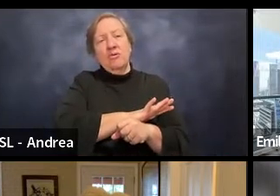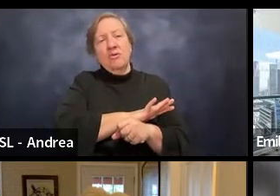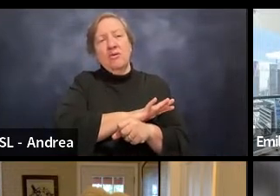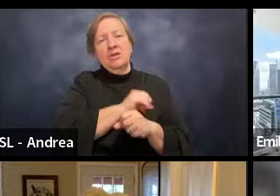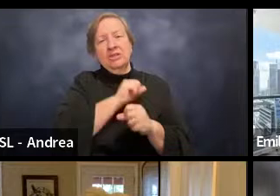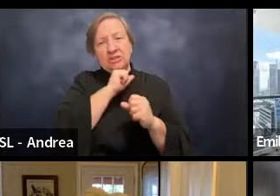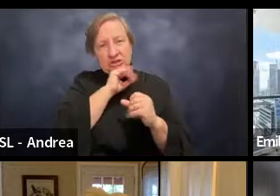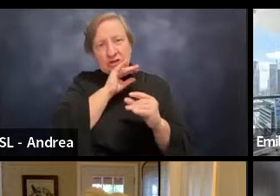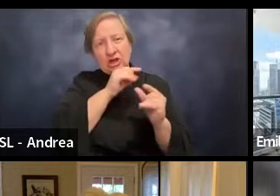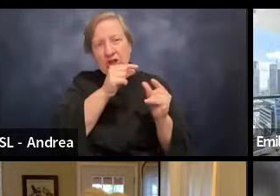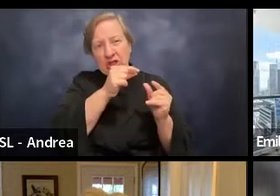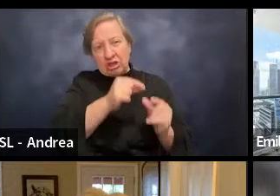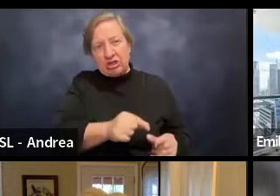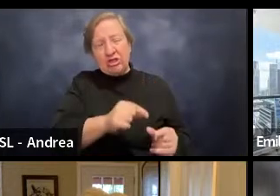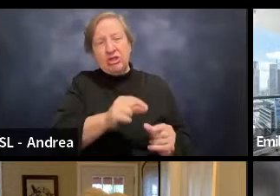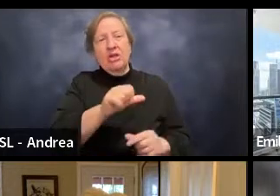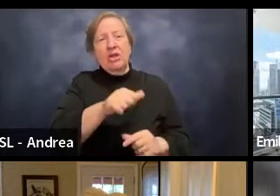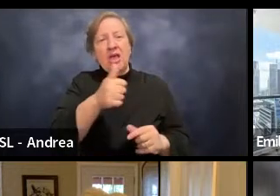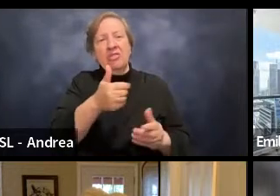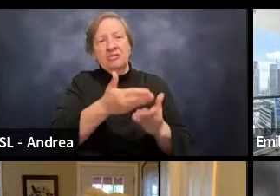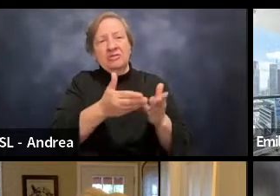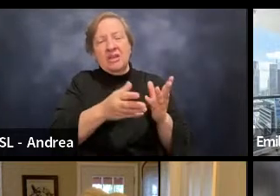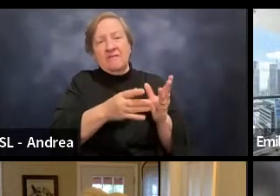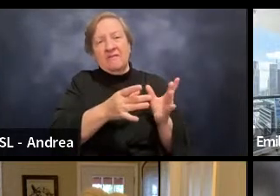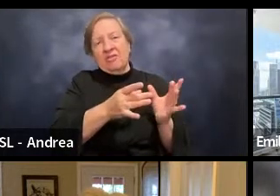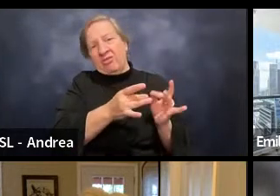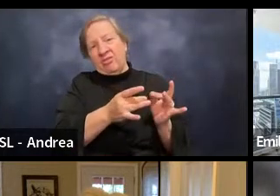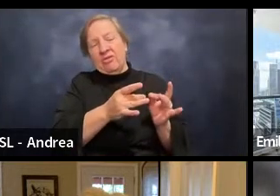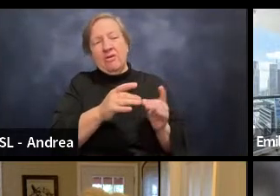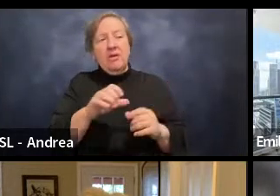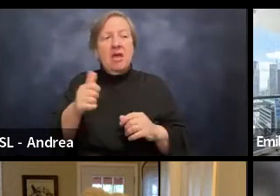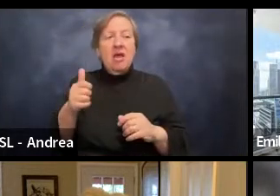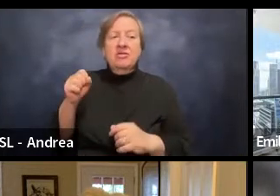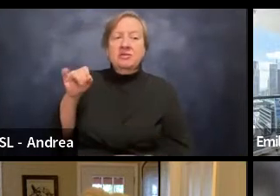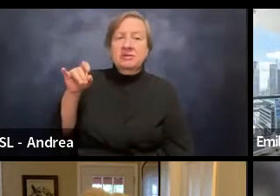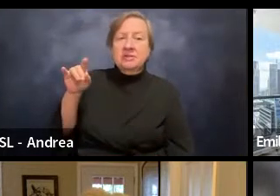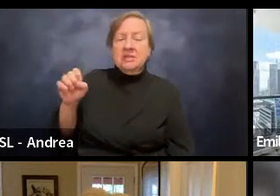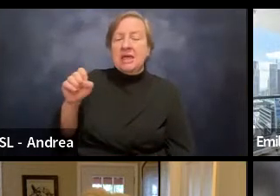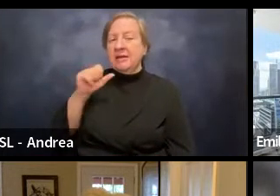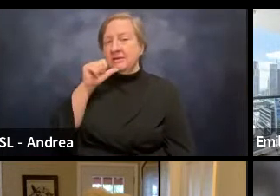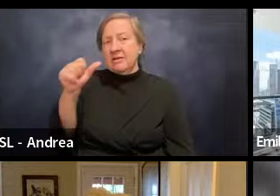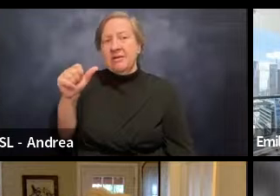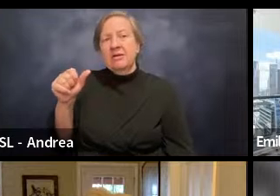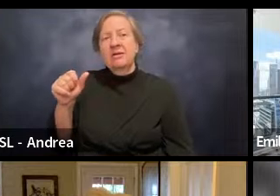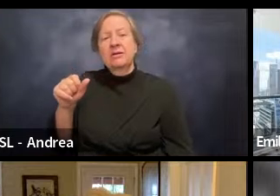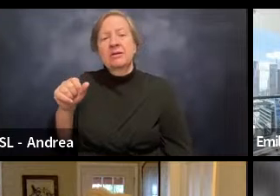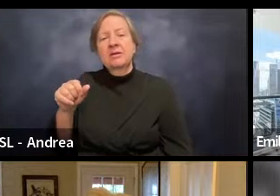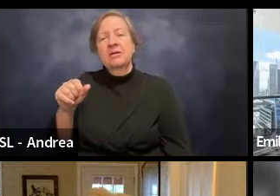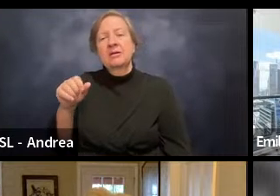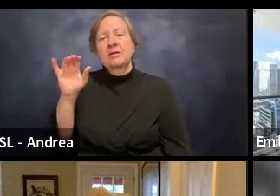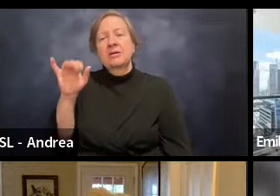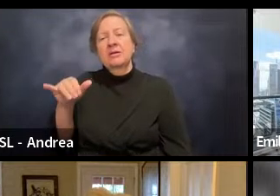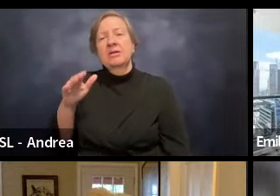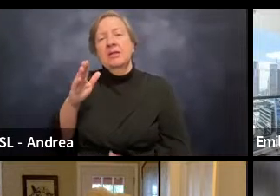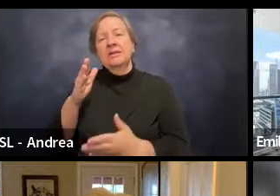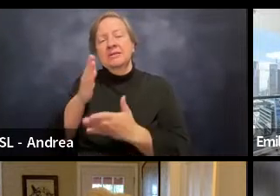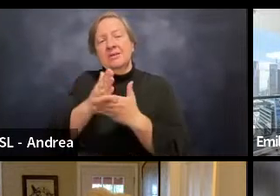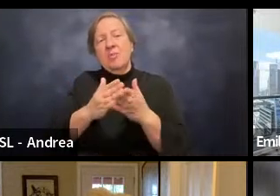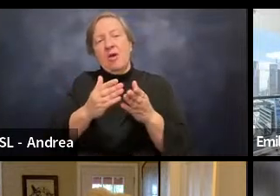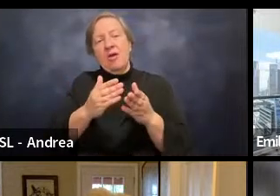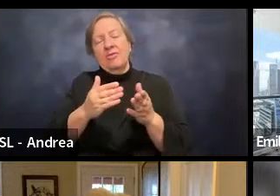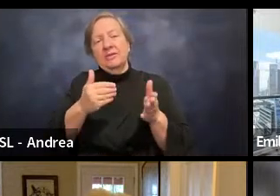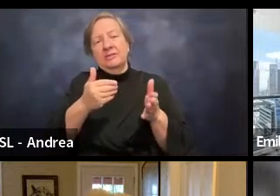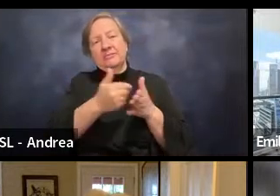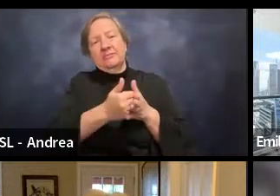dirt and other stuff, whereas the other side of the building did not. And it's just the part facing the building. We've